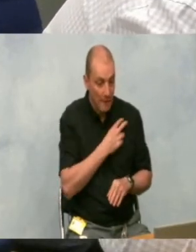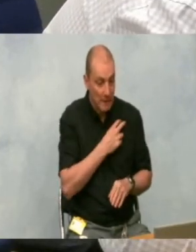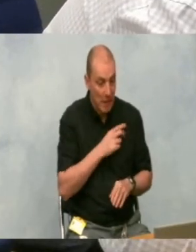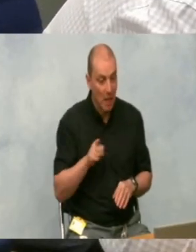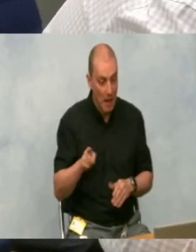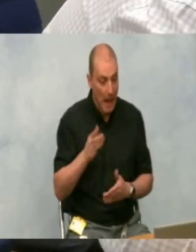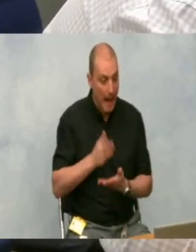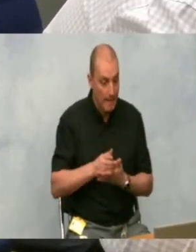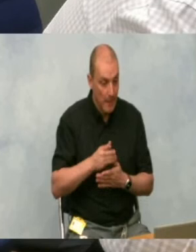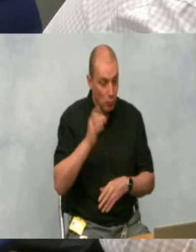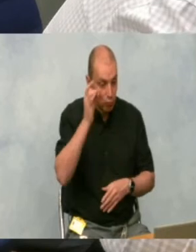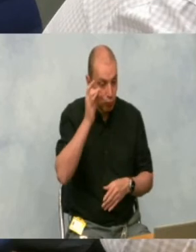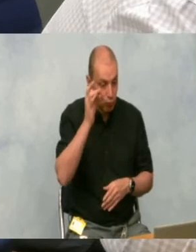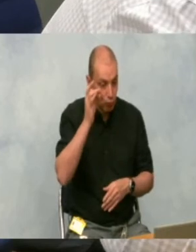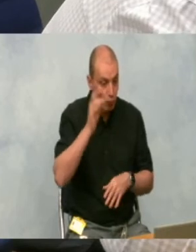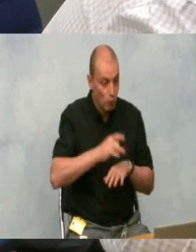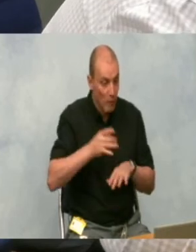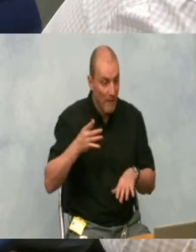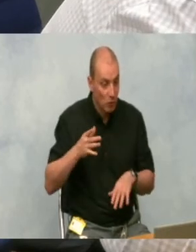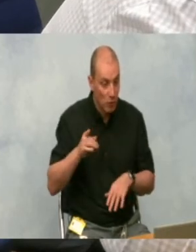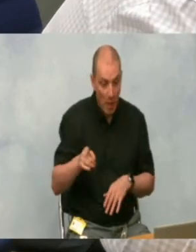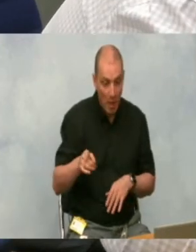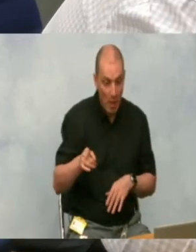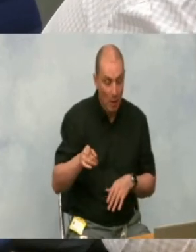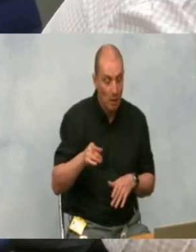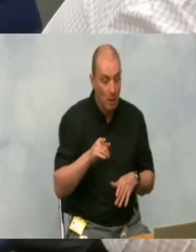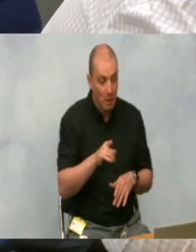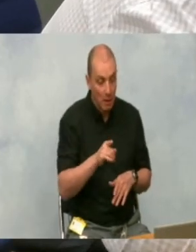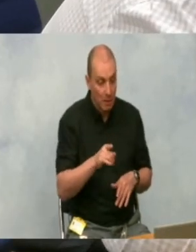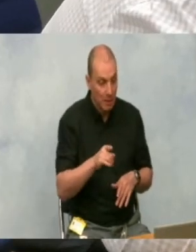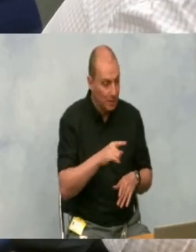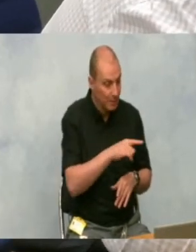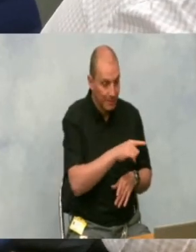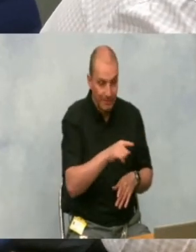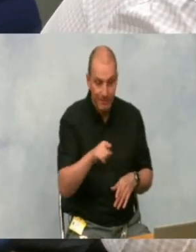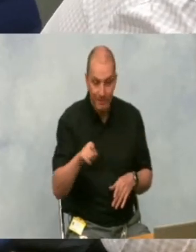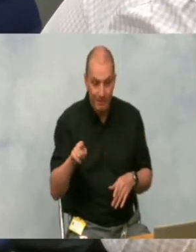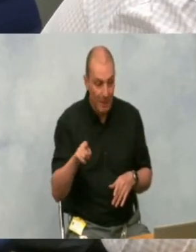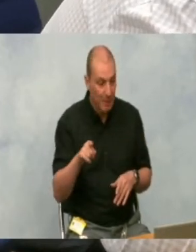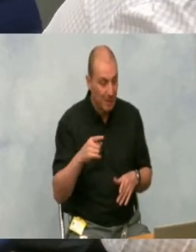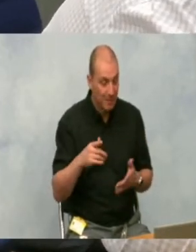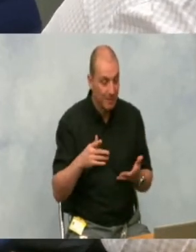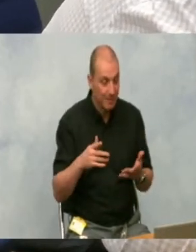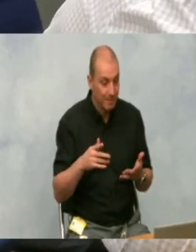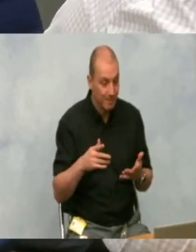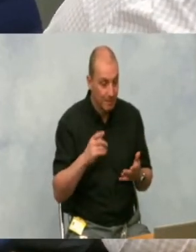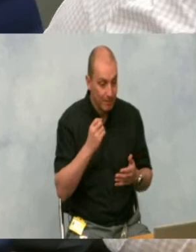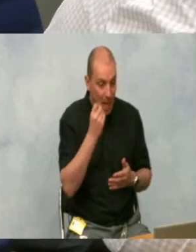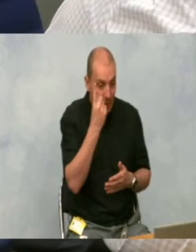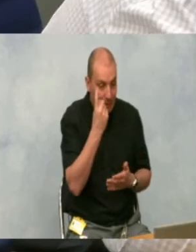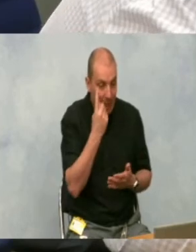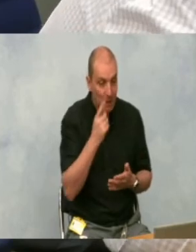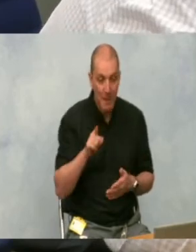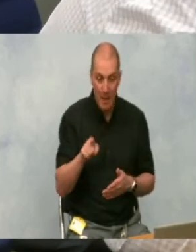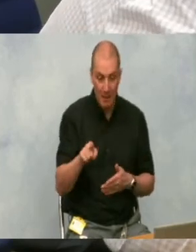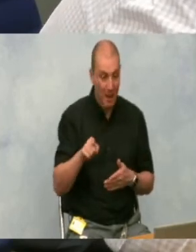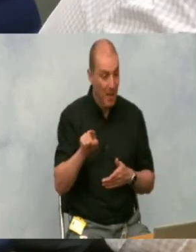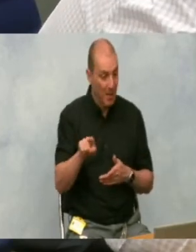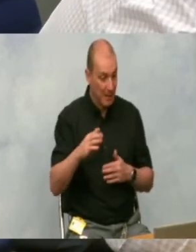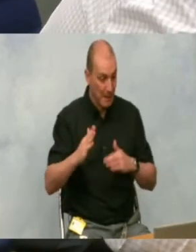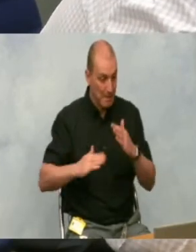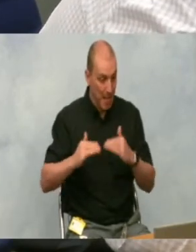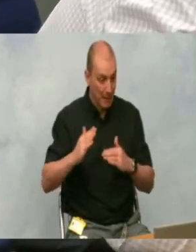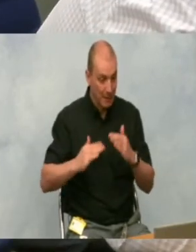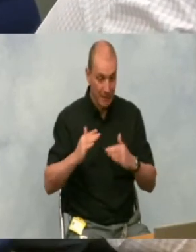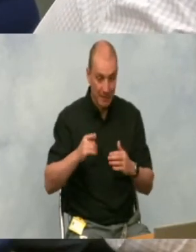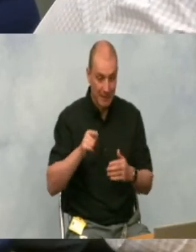my colleagues are saying. The things I warn, it's a building that's needing demolished. Nobody's going to use that building for anything. It's